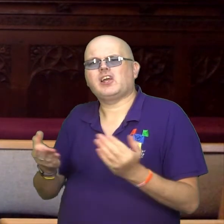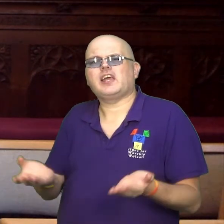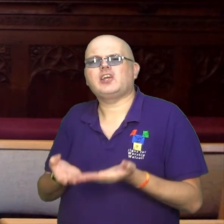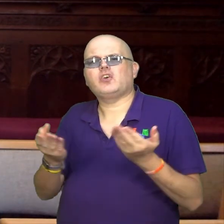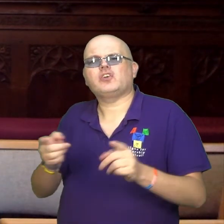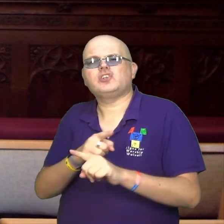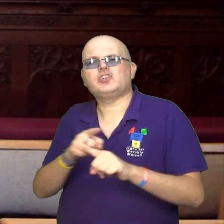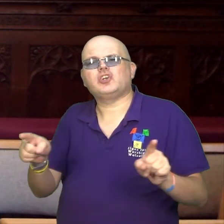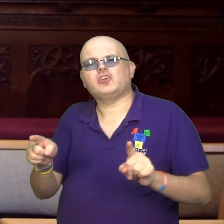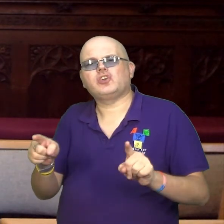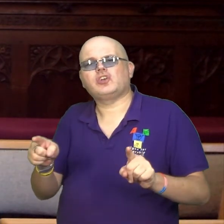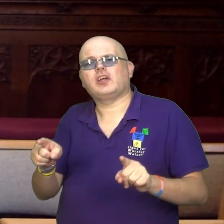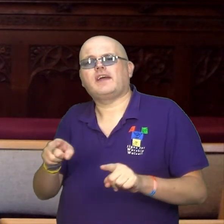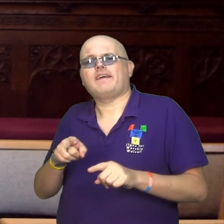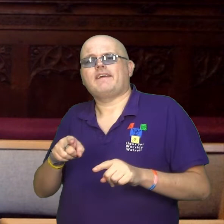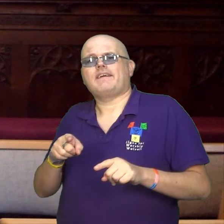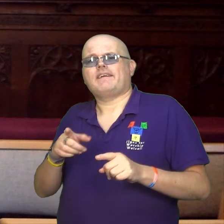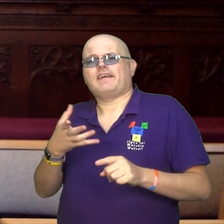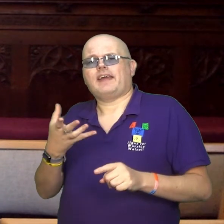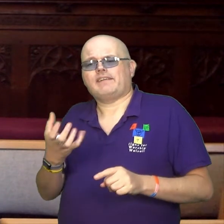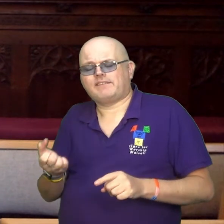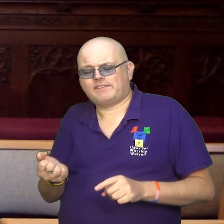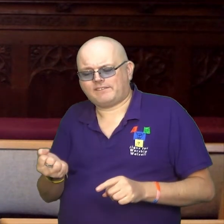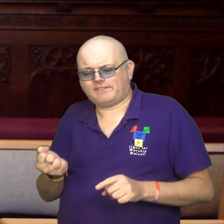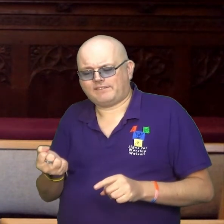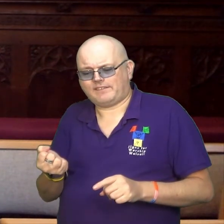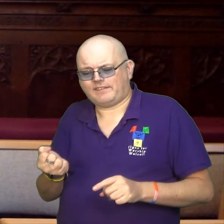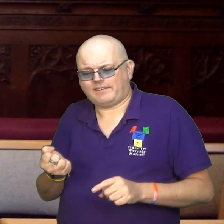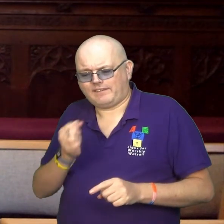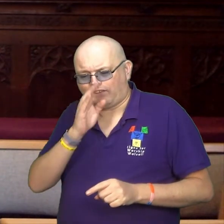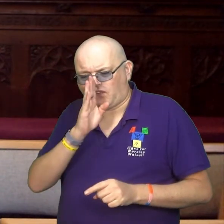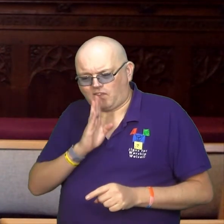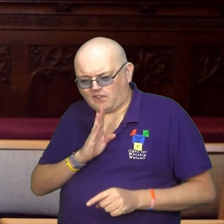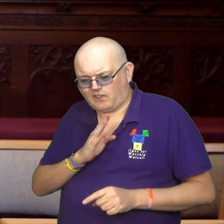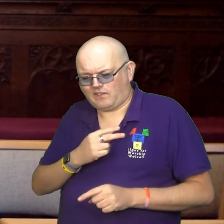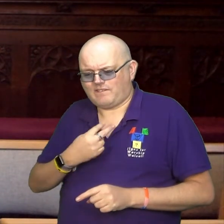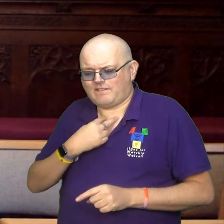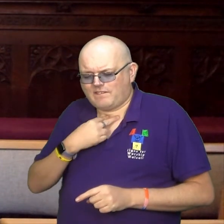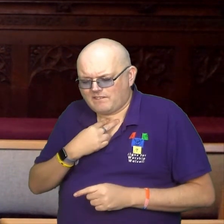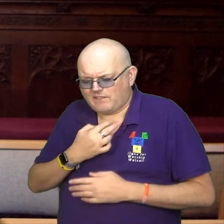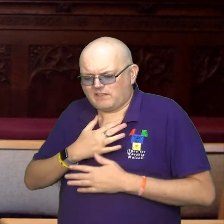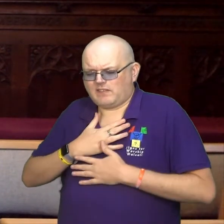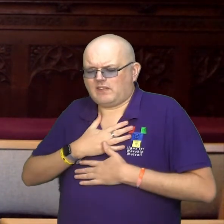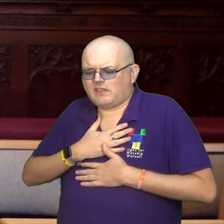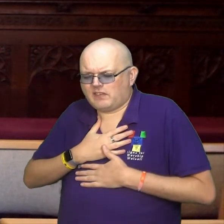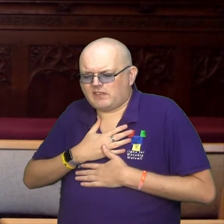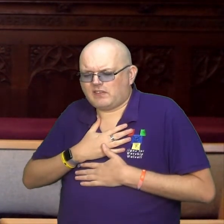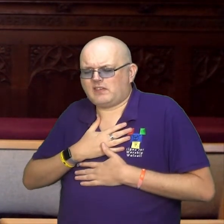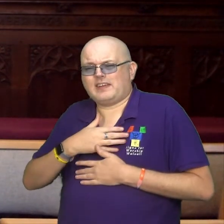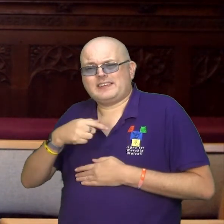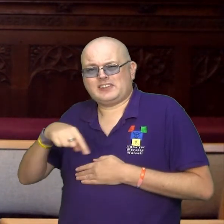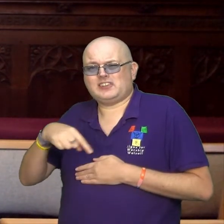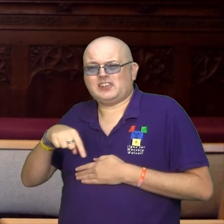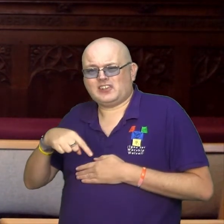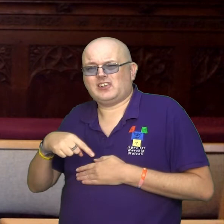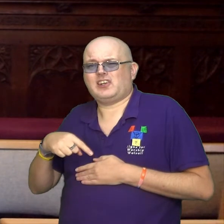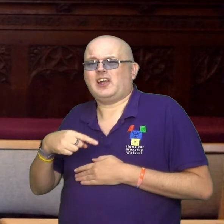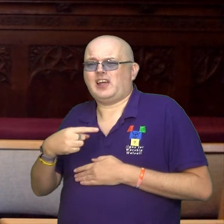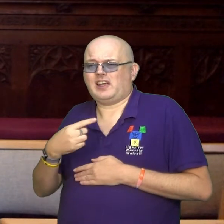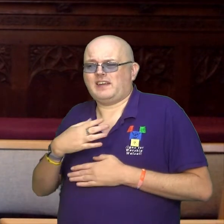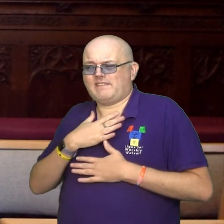I would encourage you, if you have felt grief and loss during this